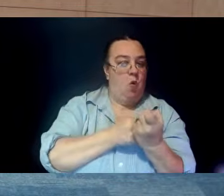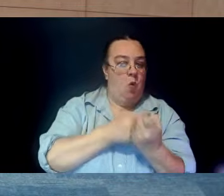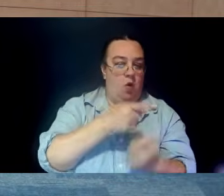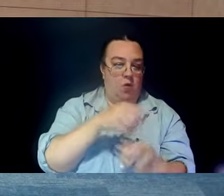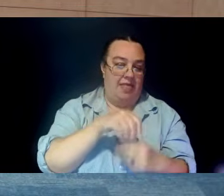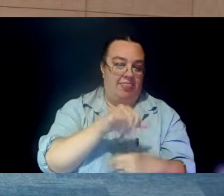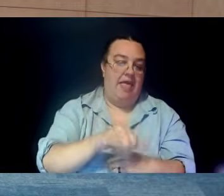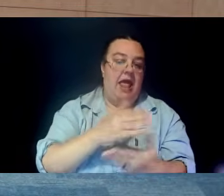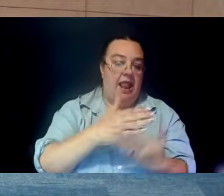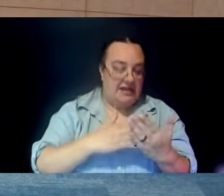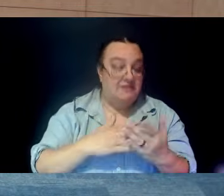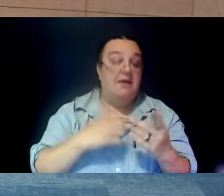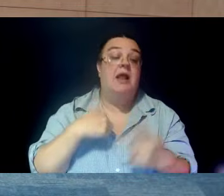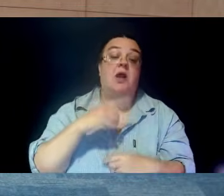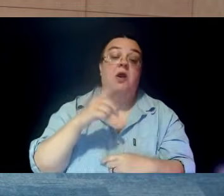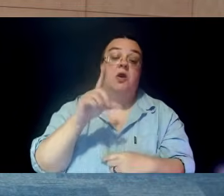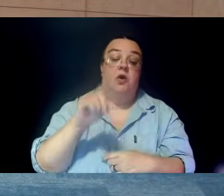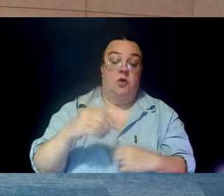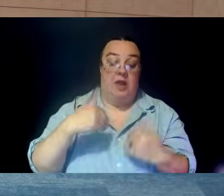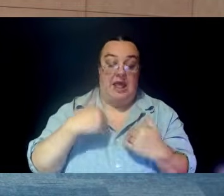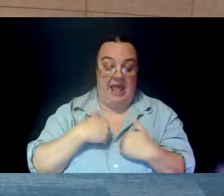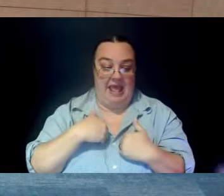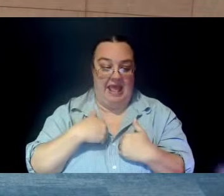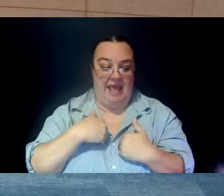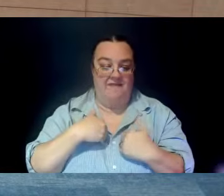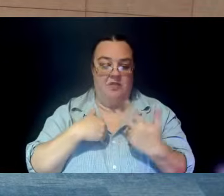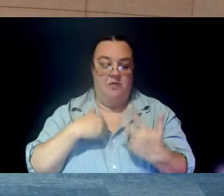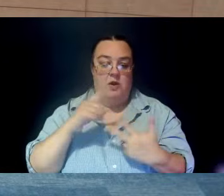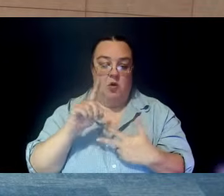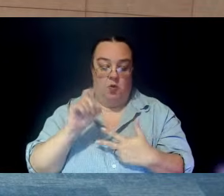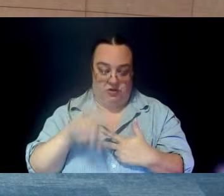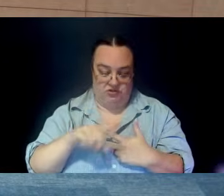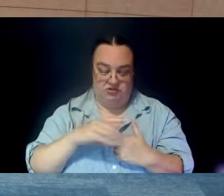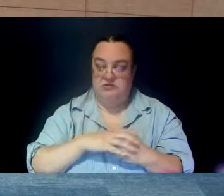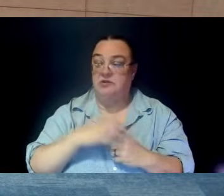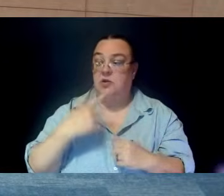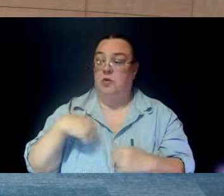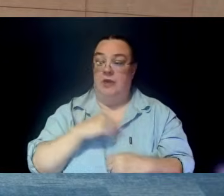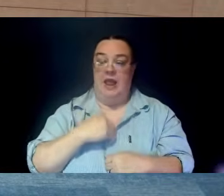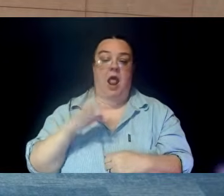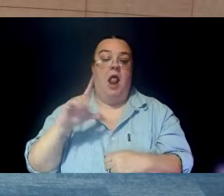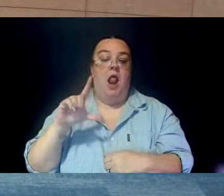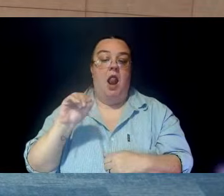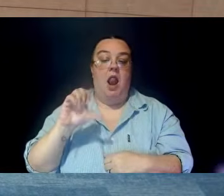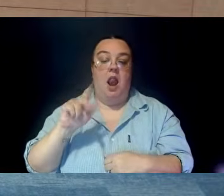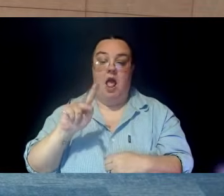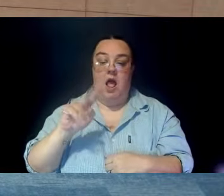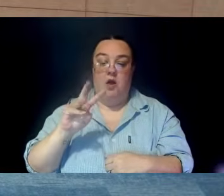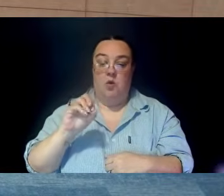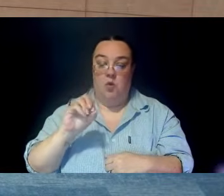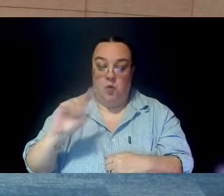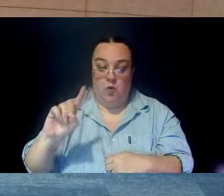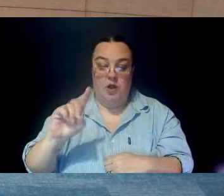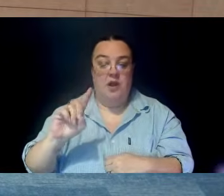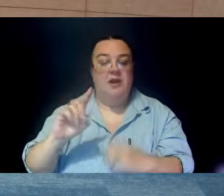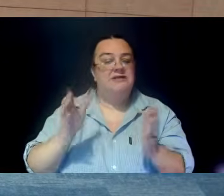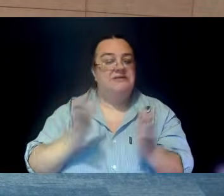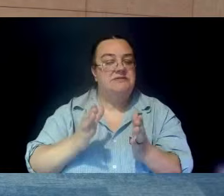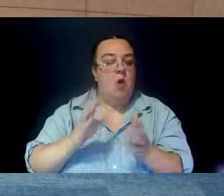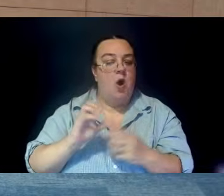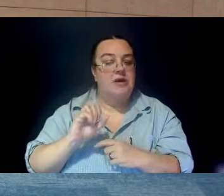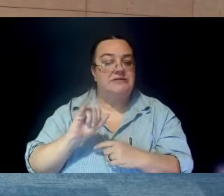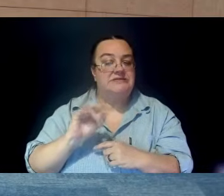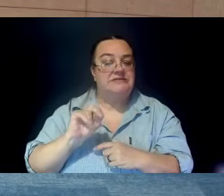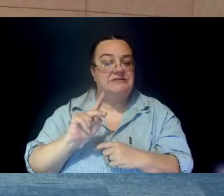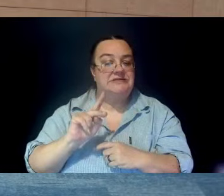Do have 3 questions. We had Lockwood a small sinkhole was